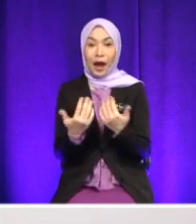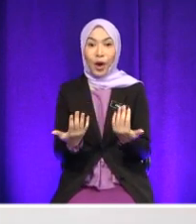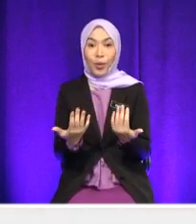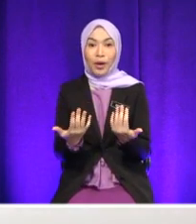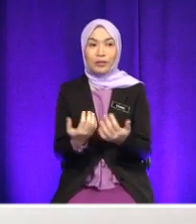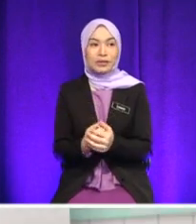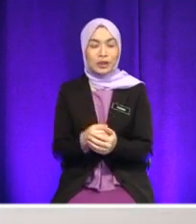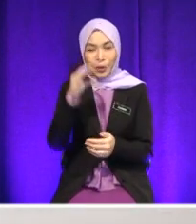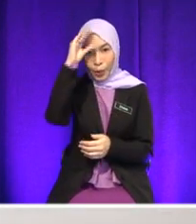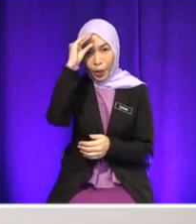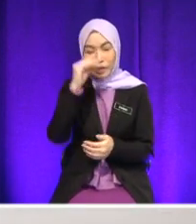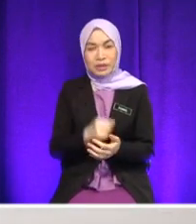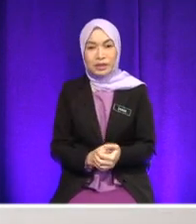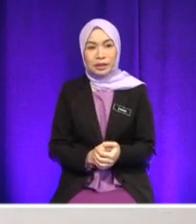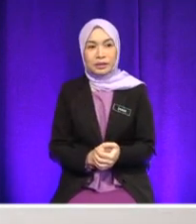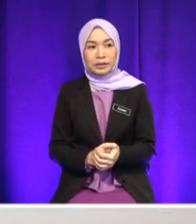Okay, Eugene.